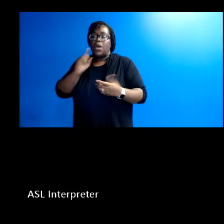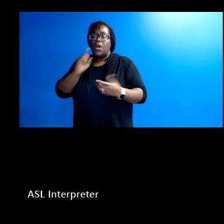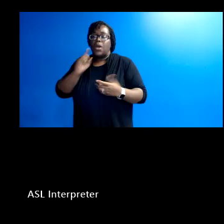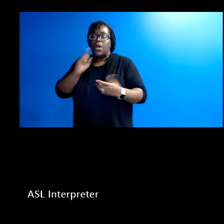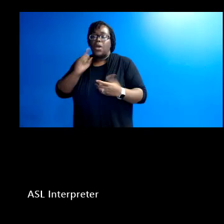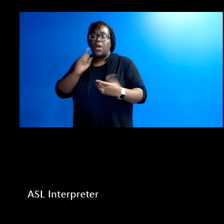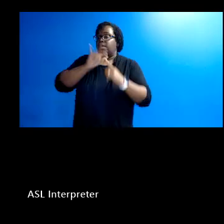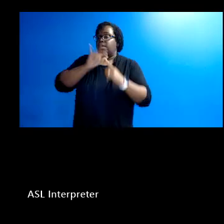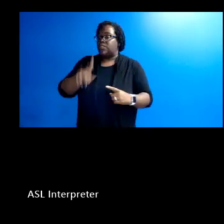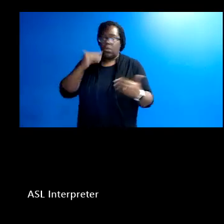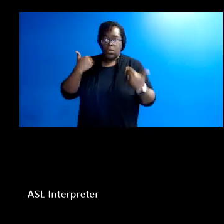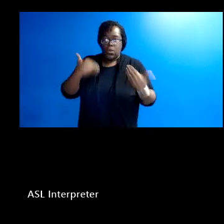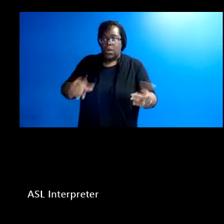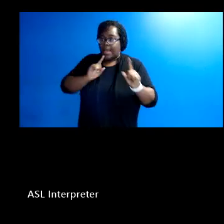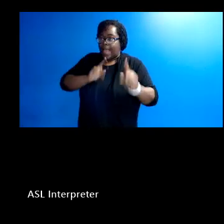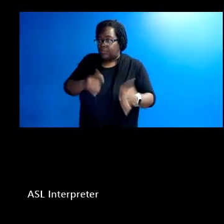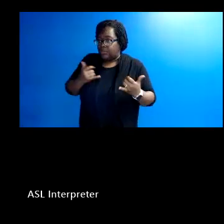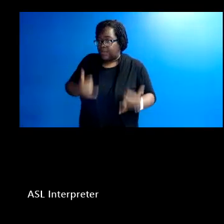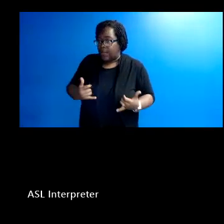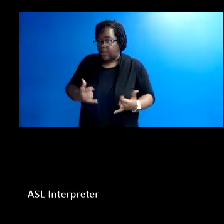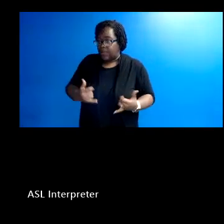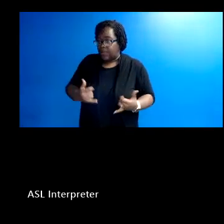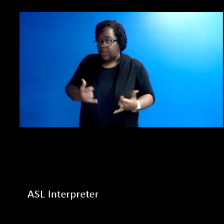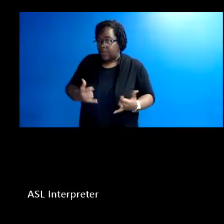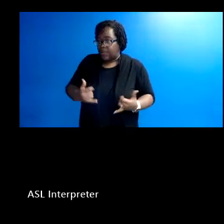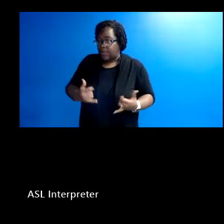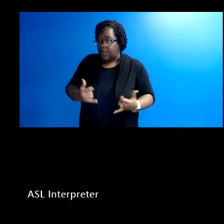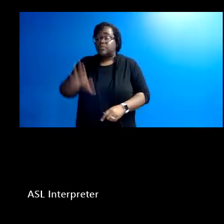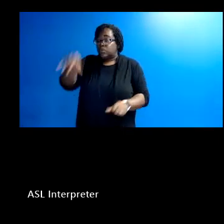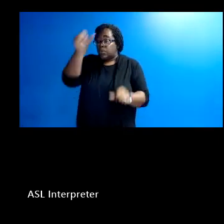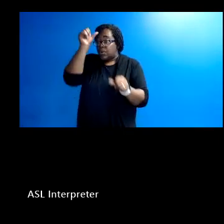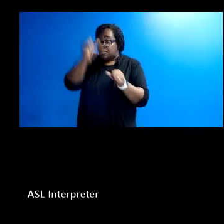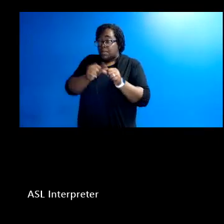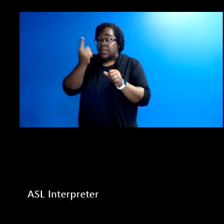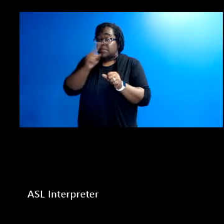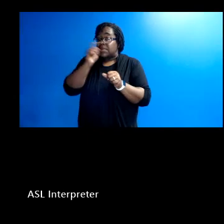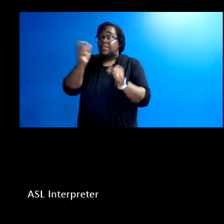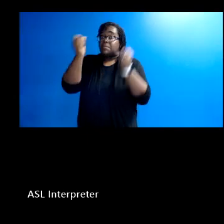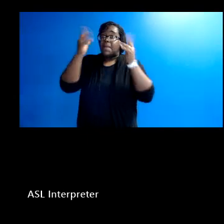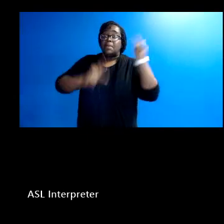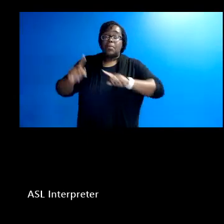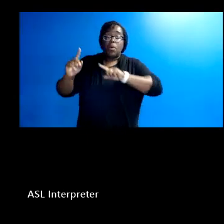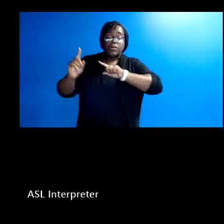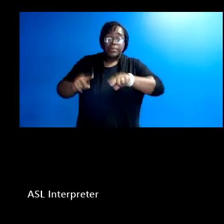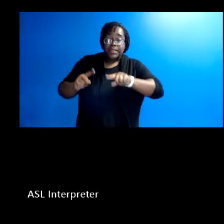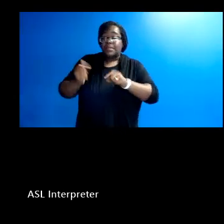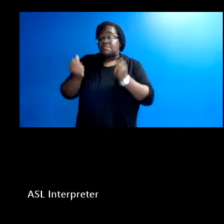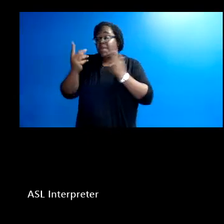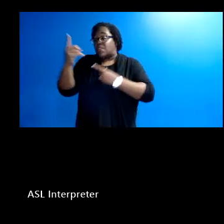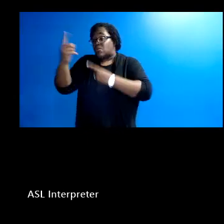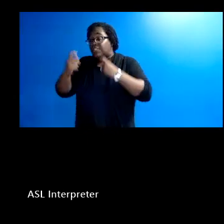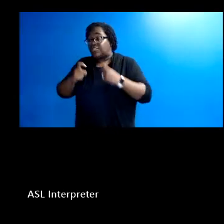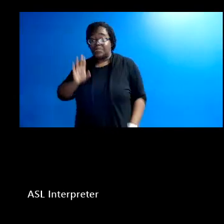are just going to answer live now. As a reminder, due to the volume of attendees and questions, the raise your hand